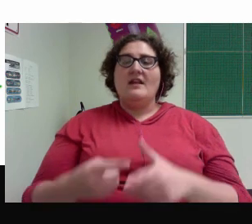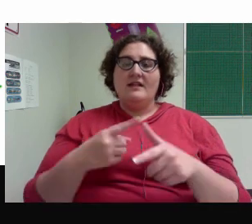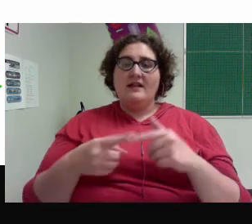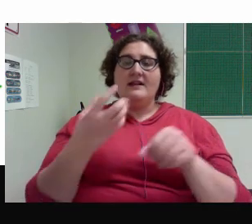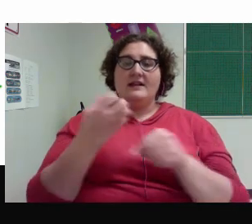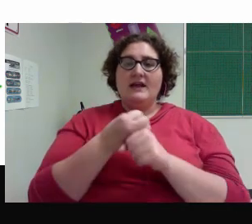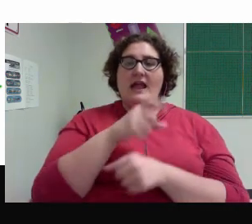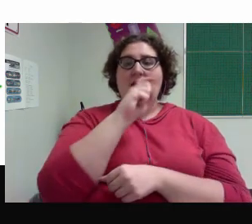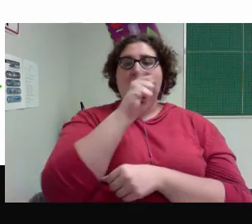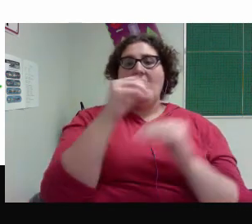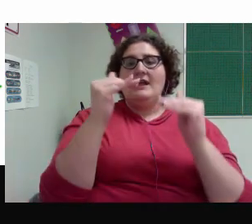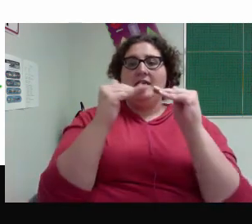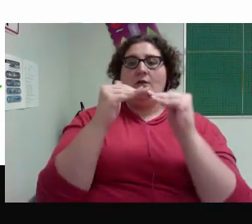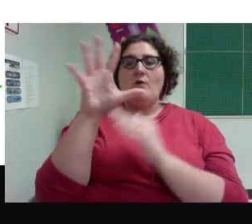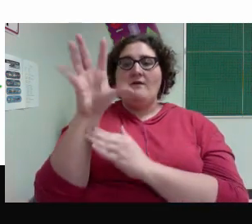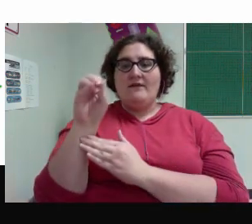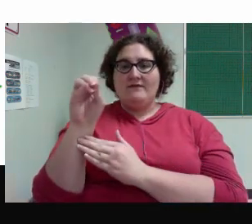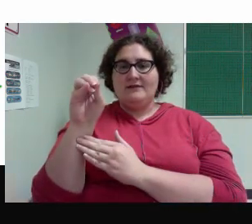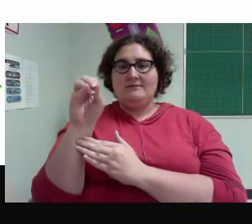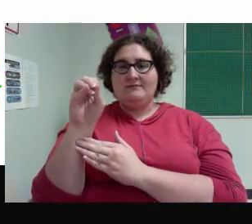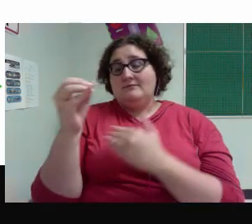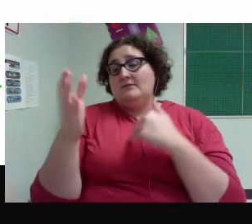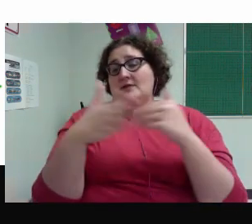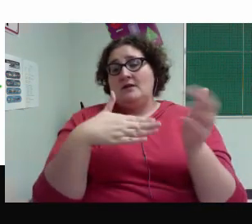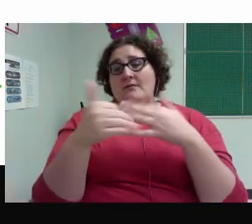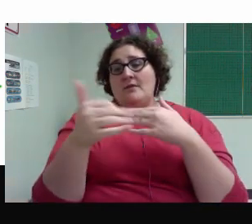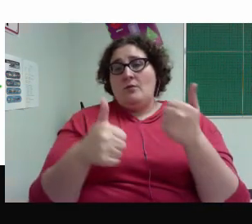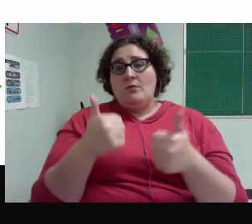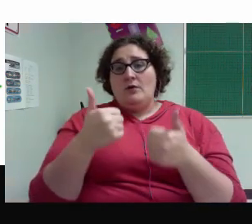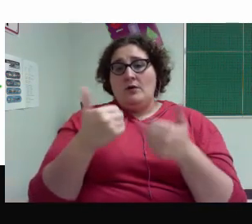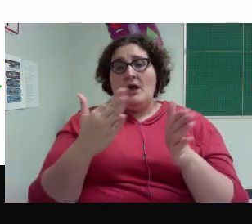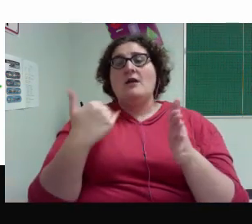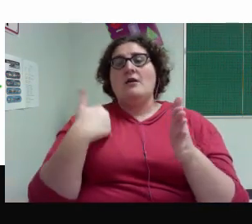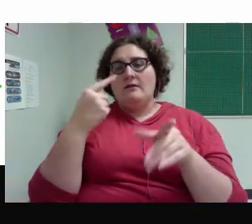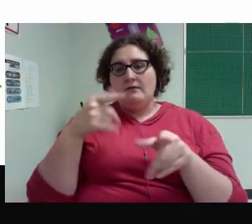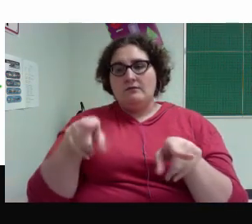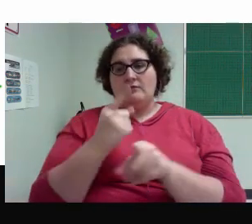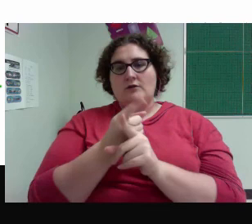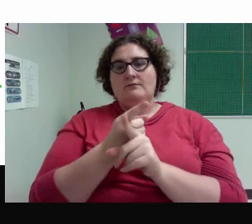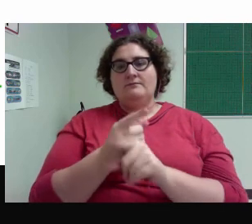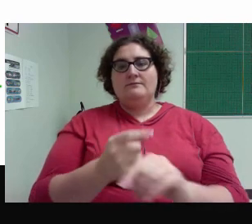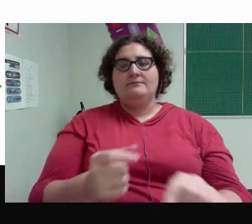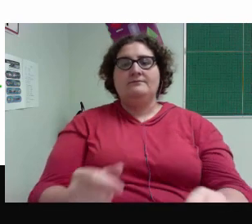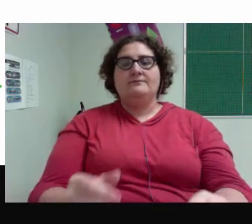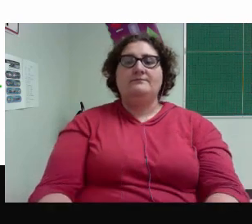And they get X equals 50. Either way you do it, you get the same answer.